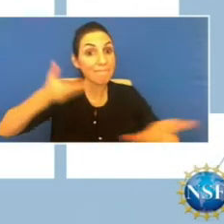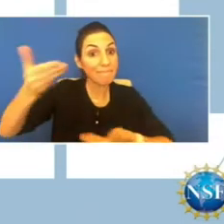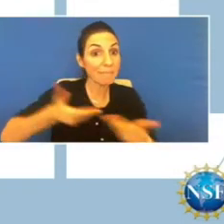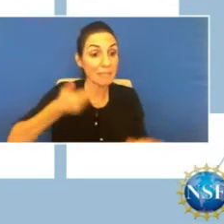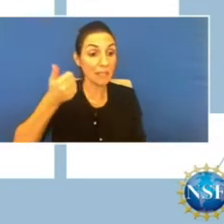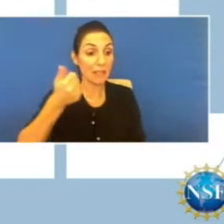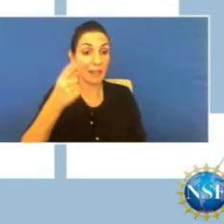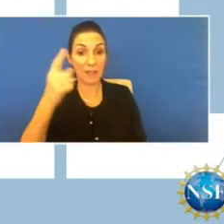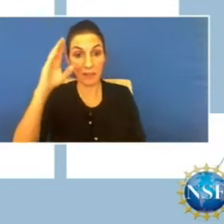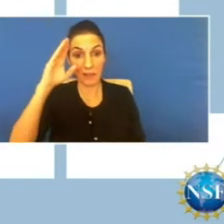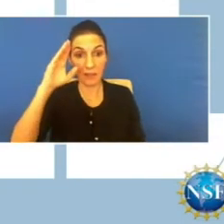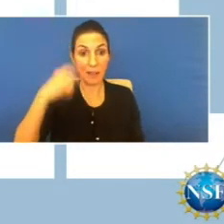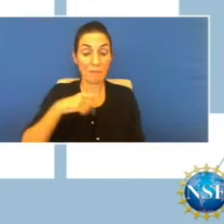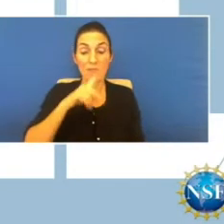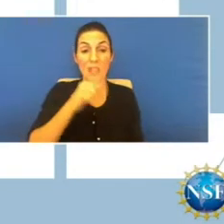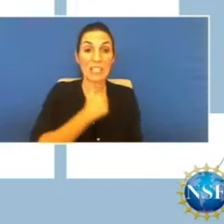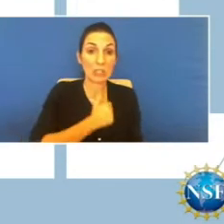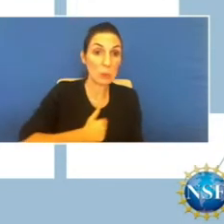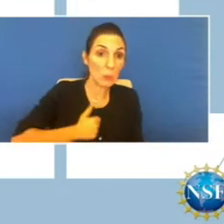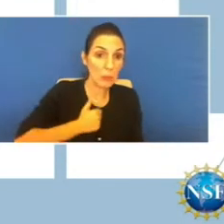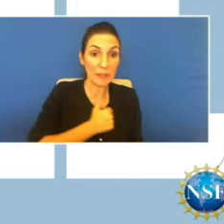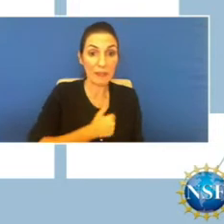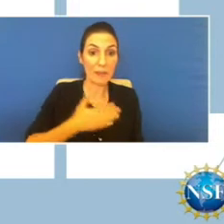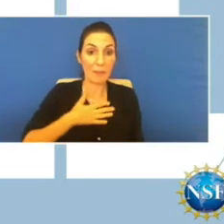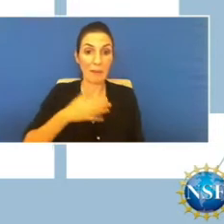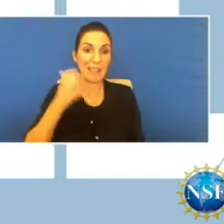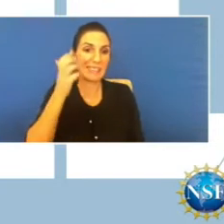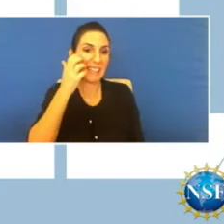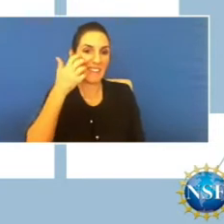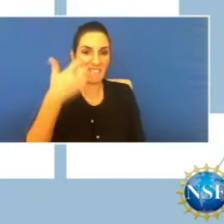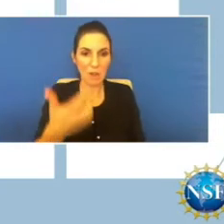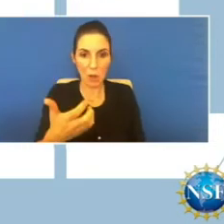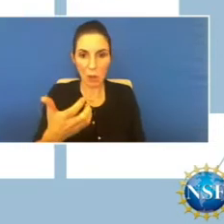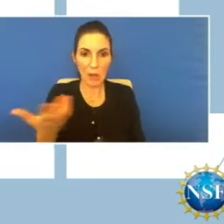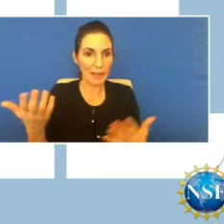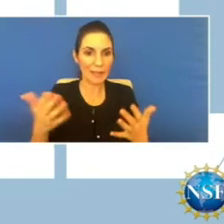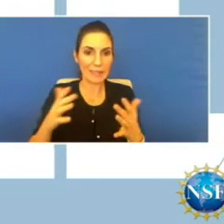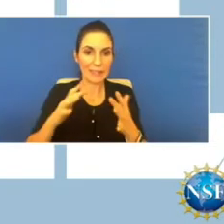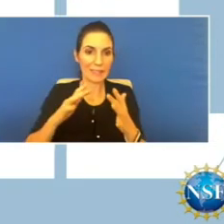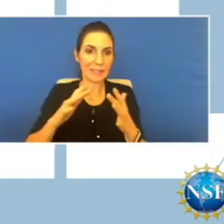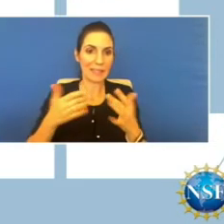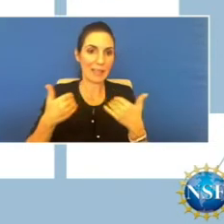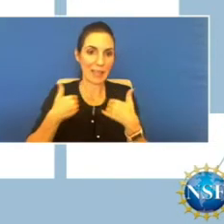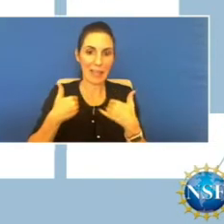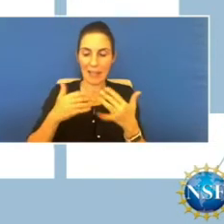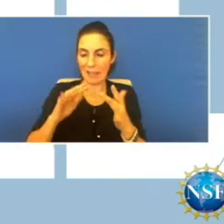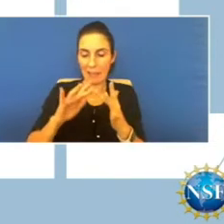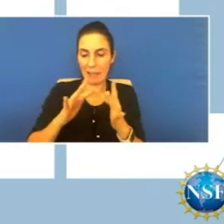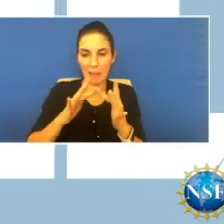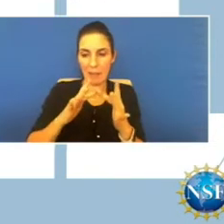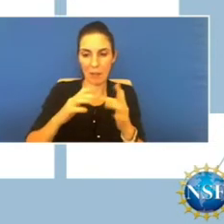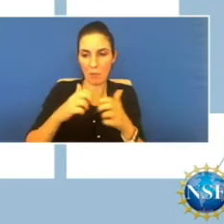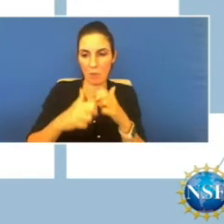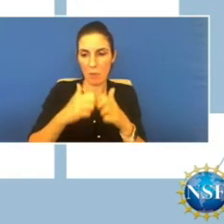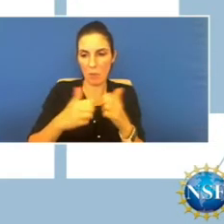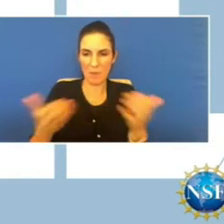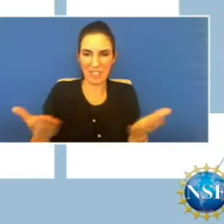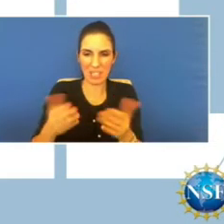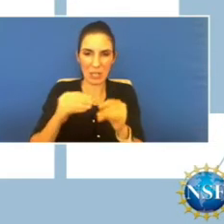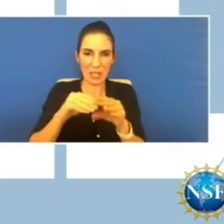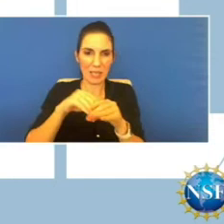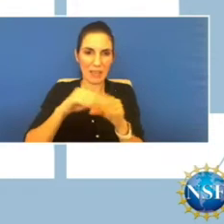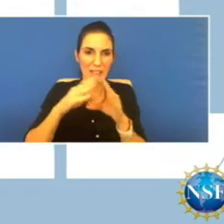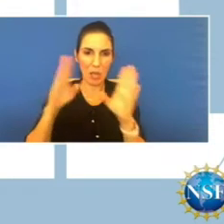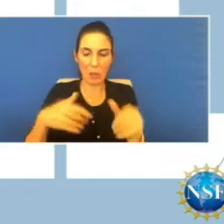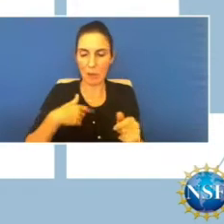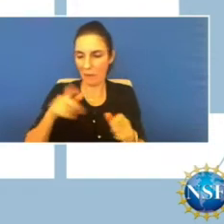I'm so sorry that I'm on my phone. I had an electrical fire in my house and had to change very quickly. So just apologies for